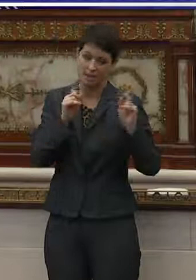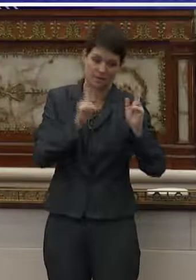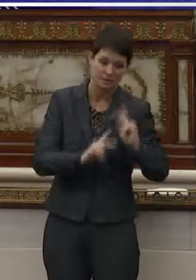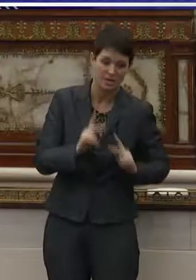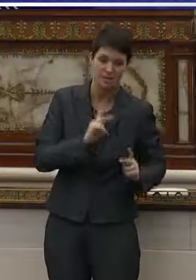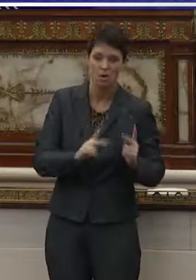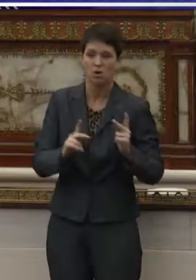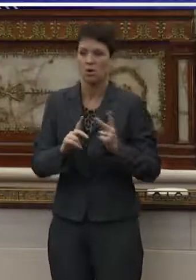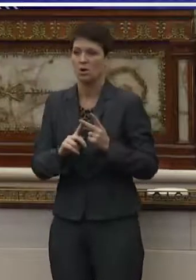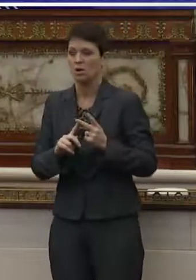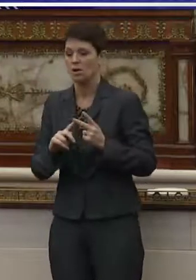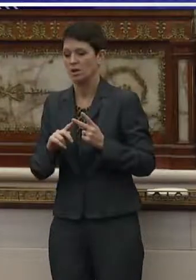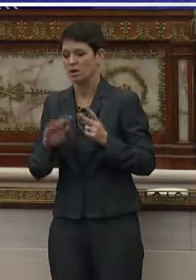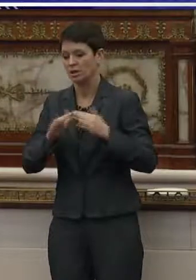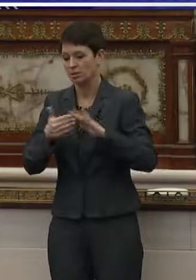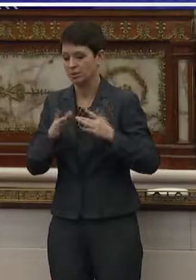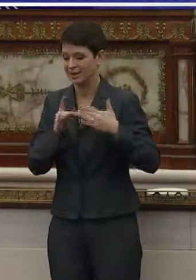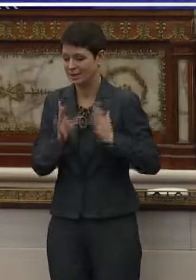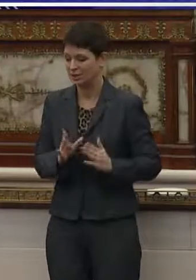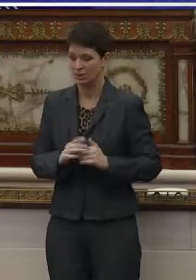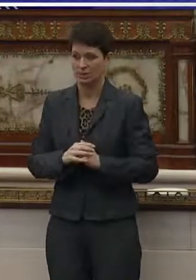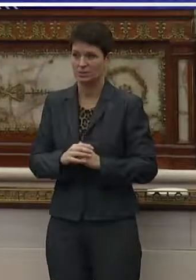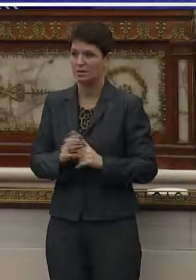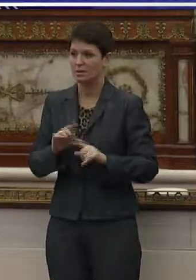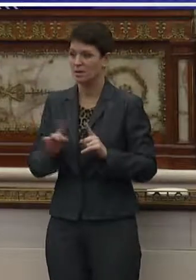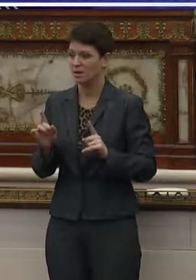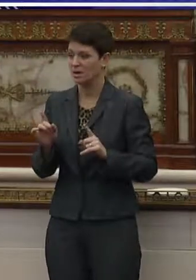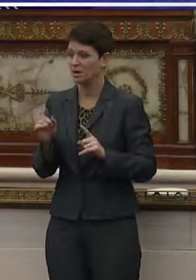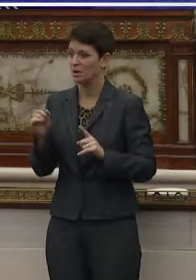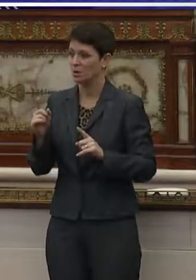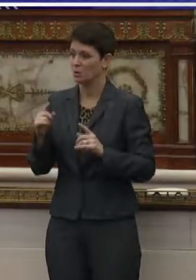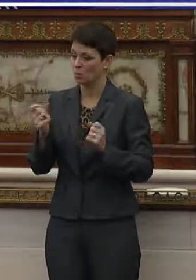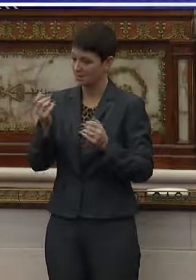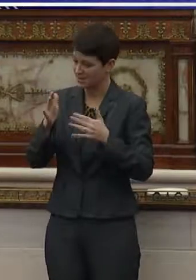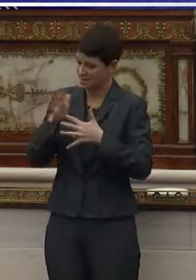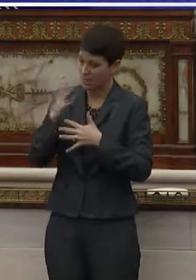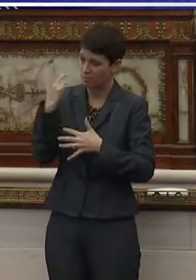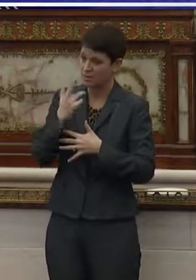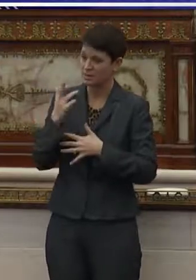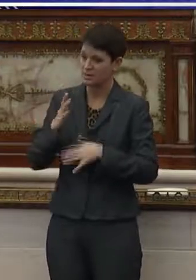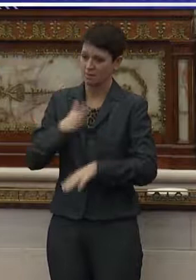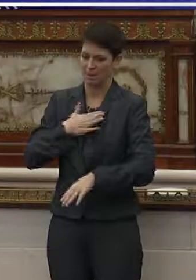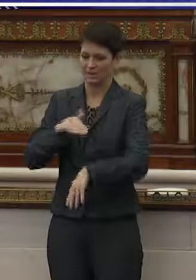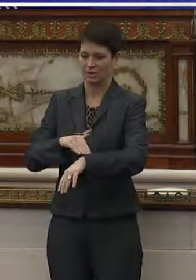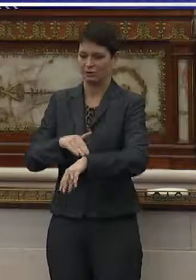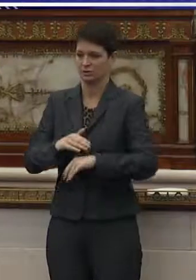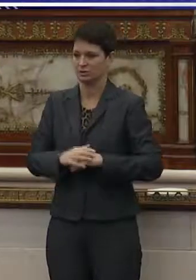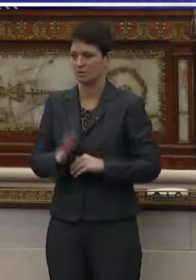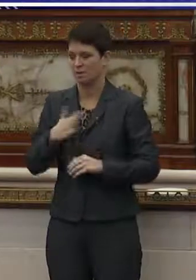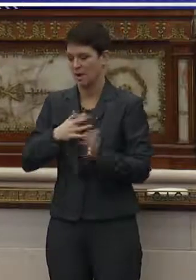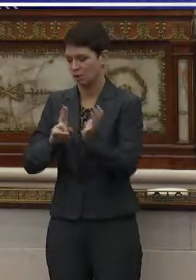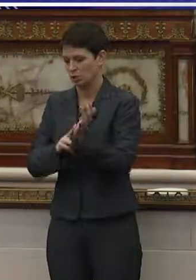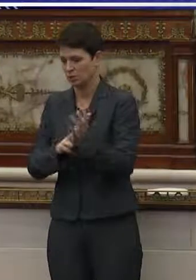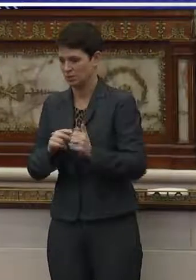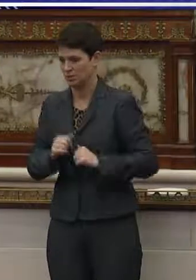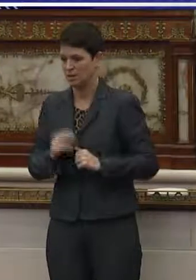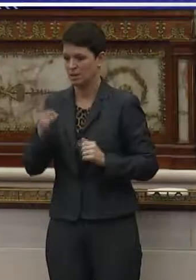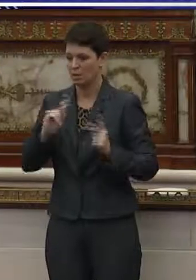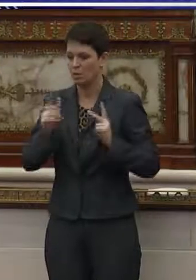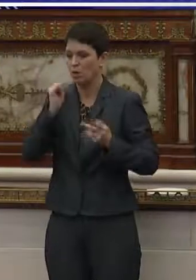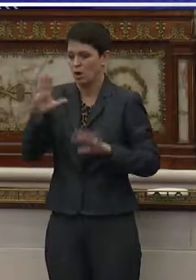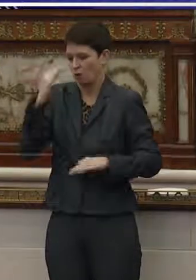or community leaders, but what came out as number one was your own doctor. Your own nurses, the people that already know